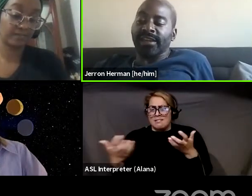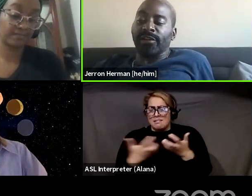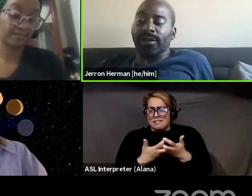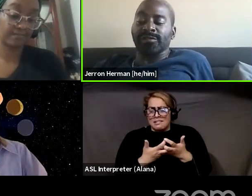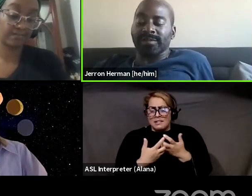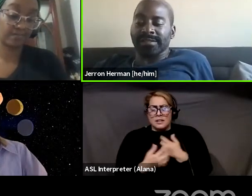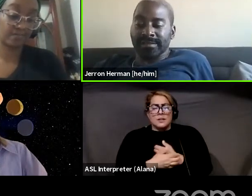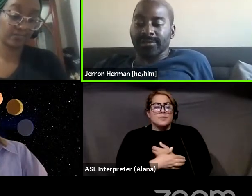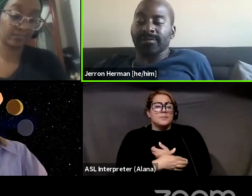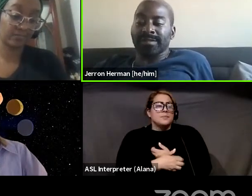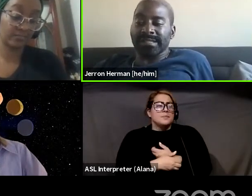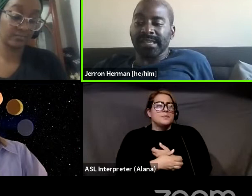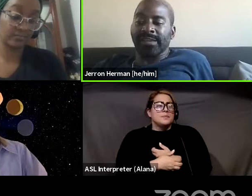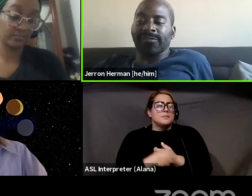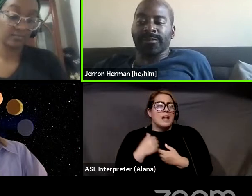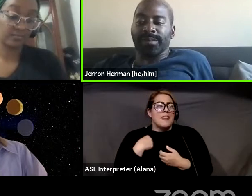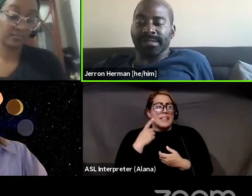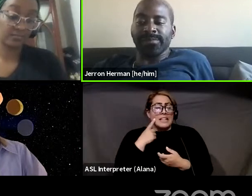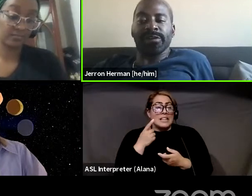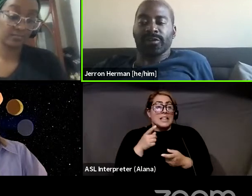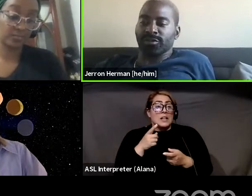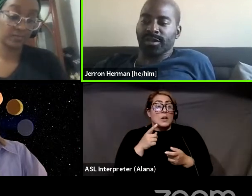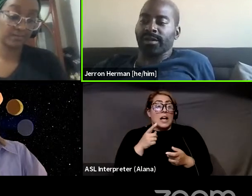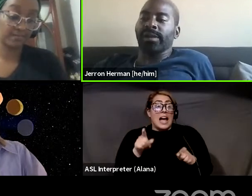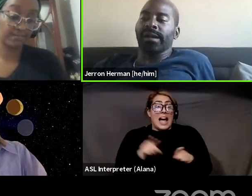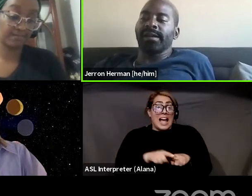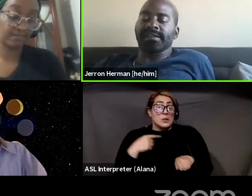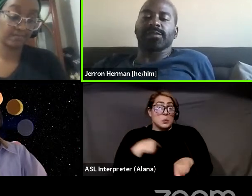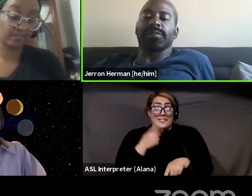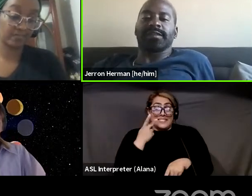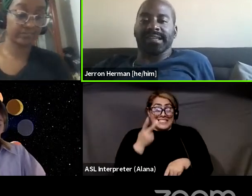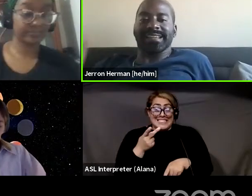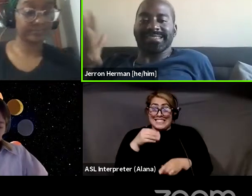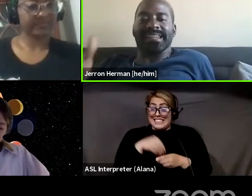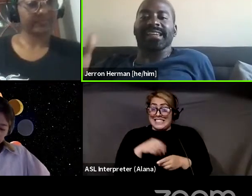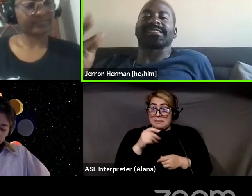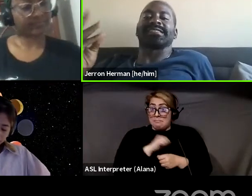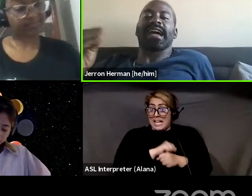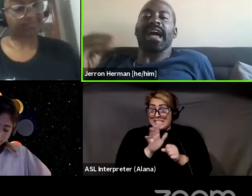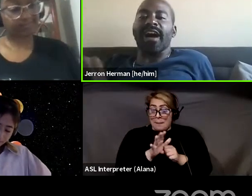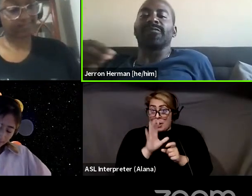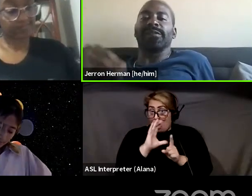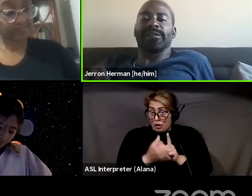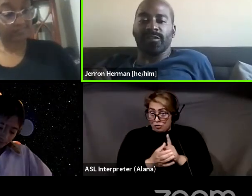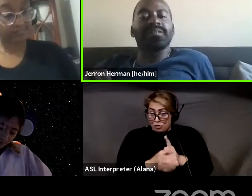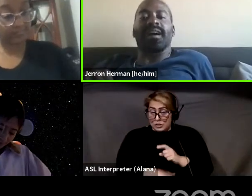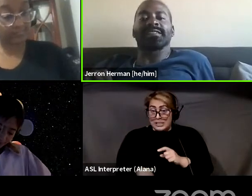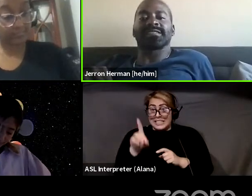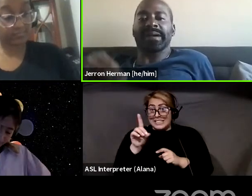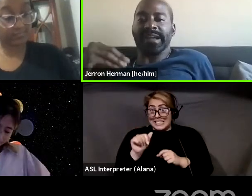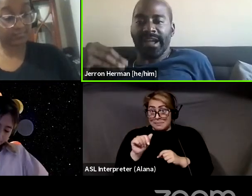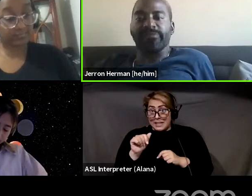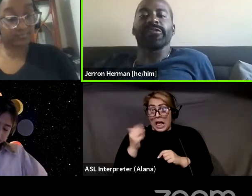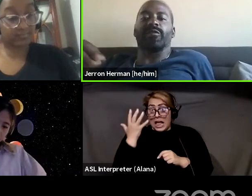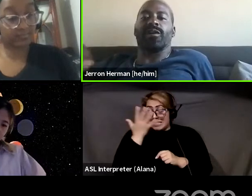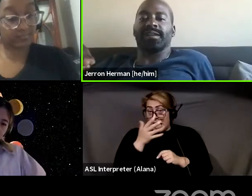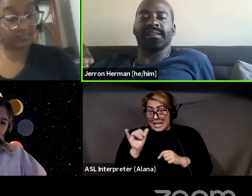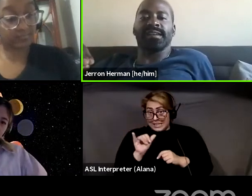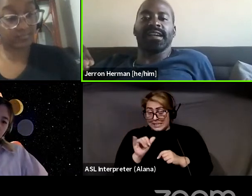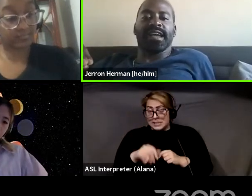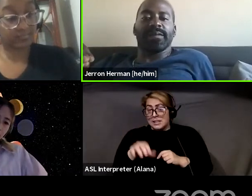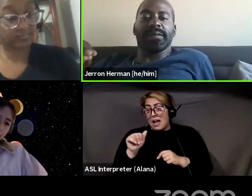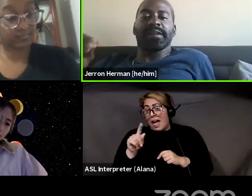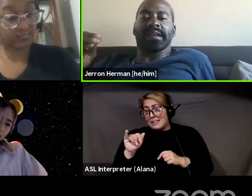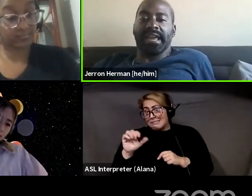I think, you know, as we've been seeing even in pandemic culture, disability aesthetics have been utilized by